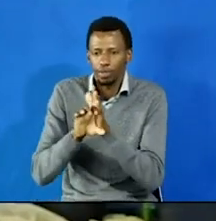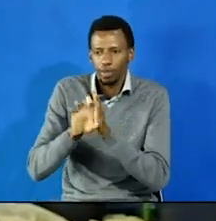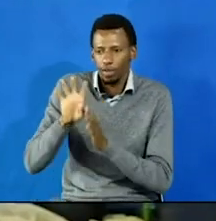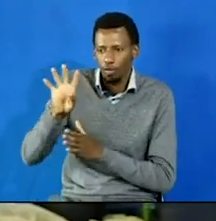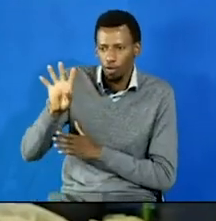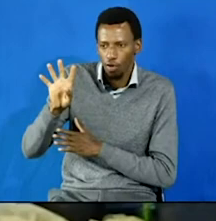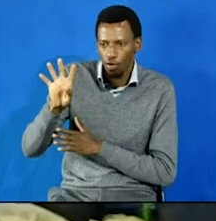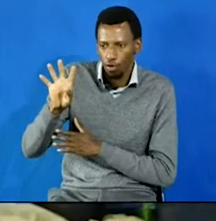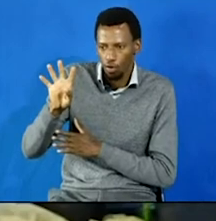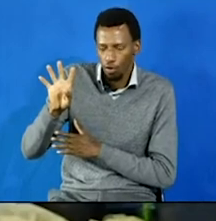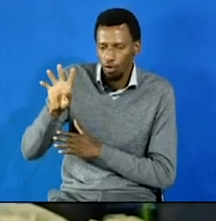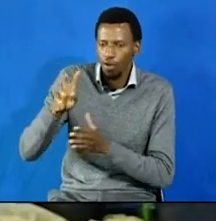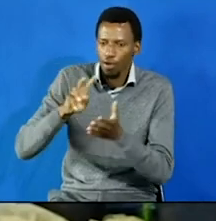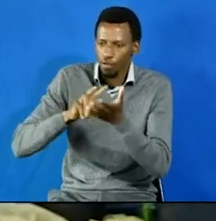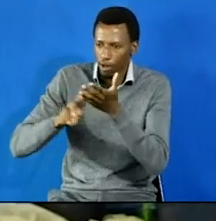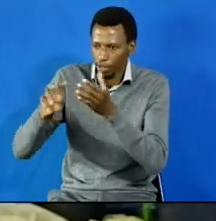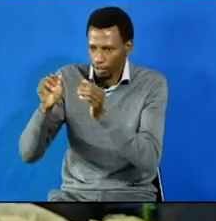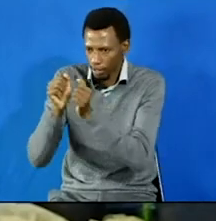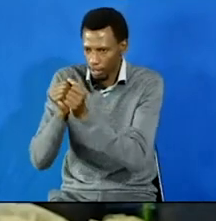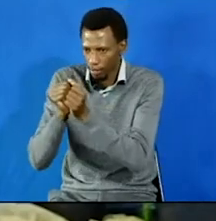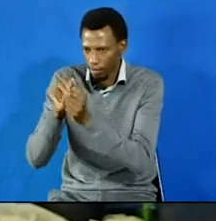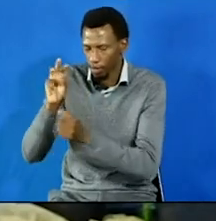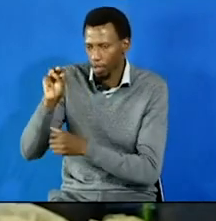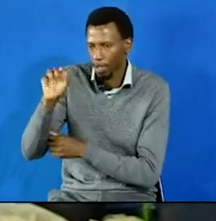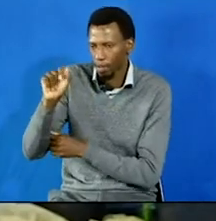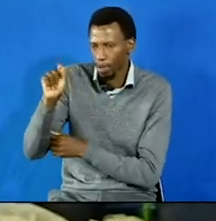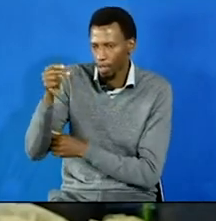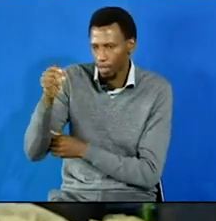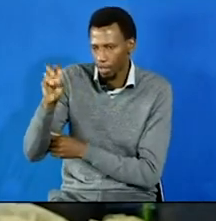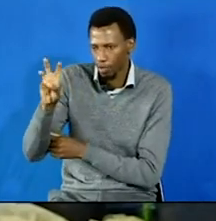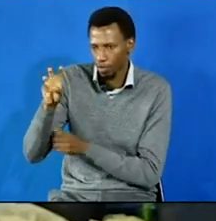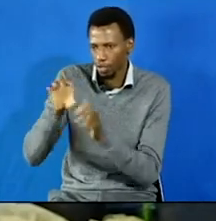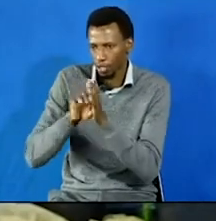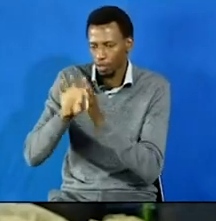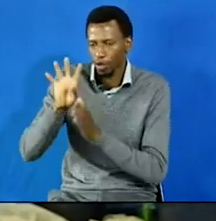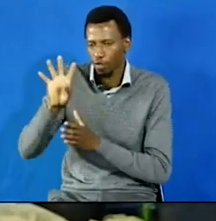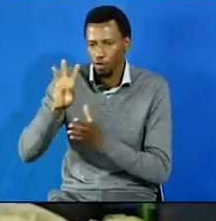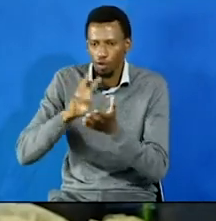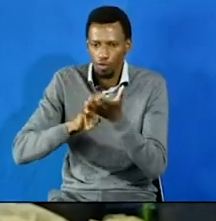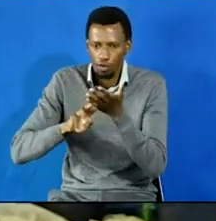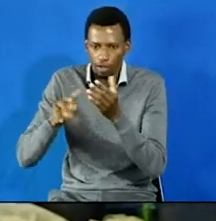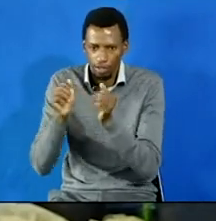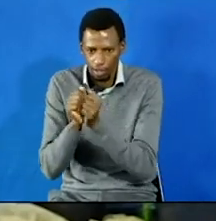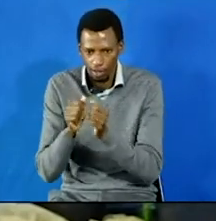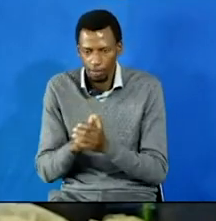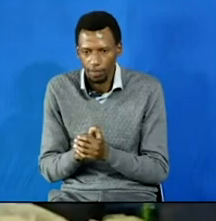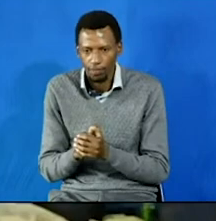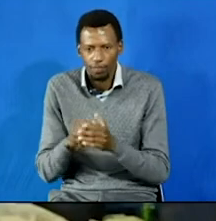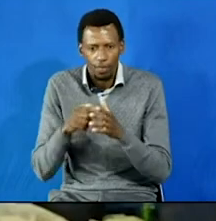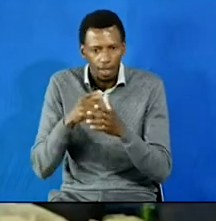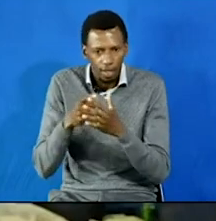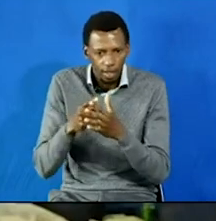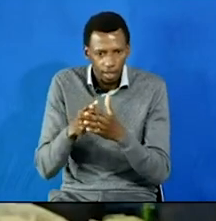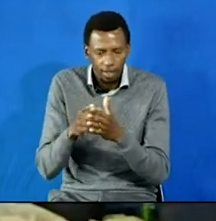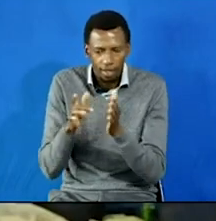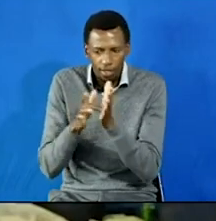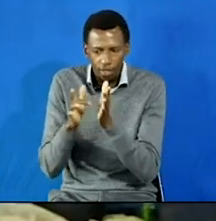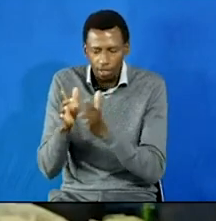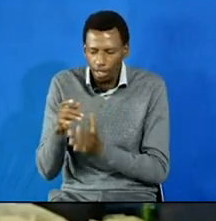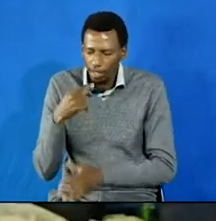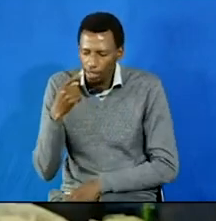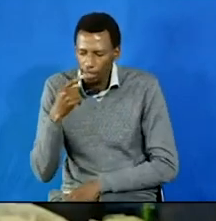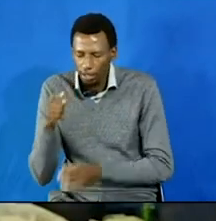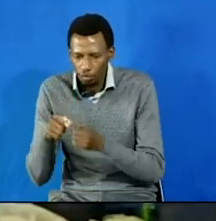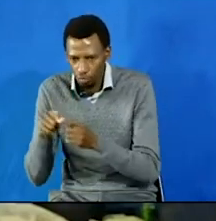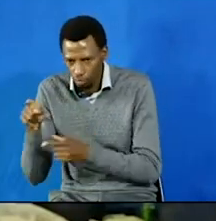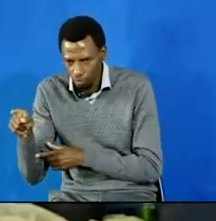verse number 10. I read in the King James Version. Then saith Jesus unto him,